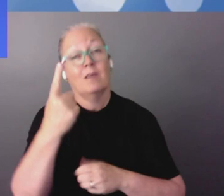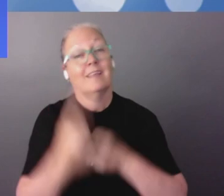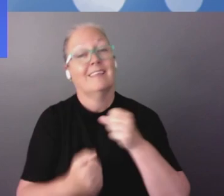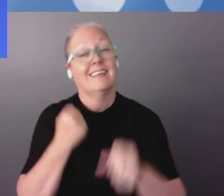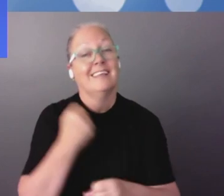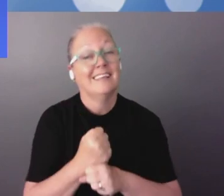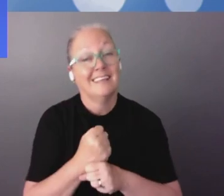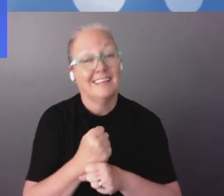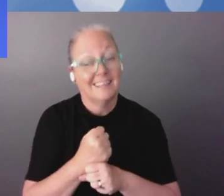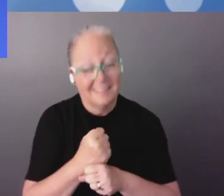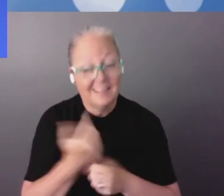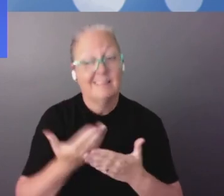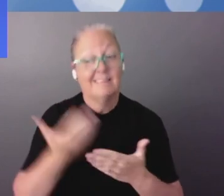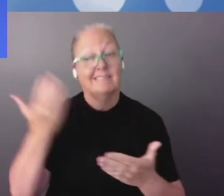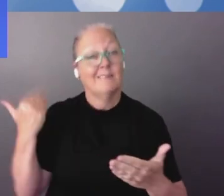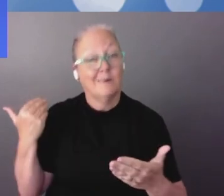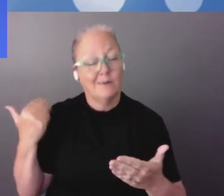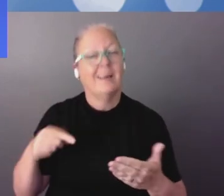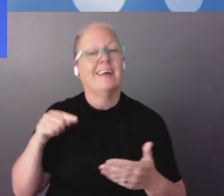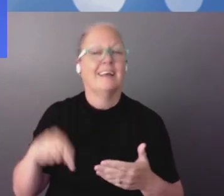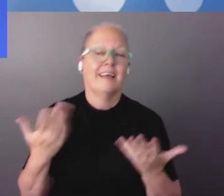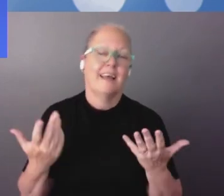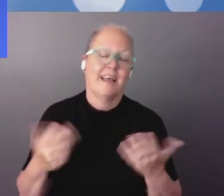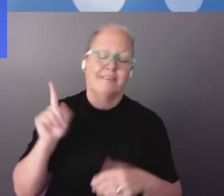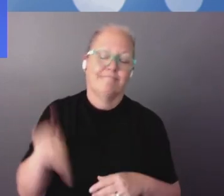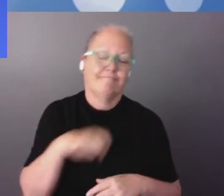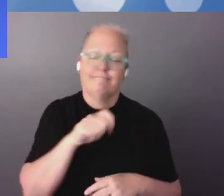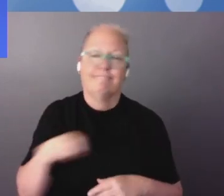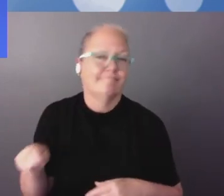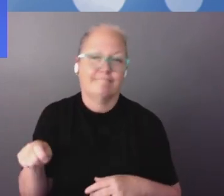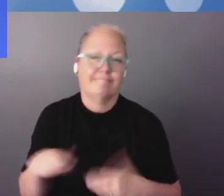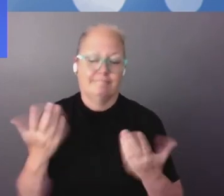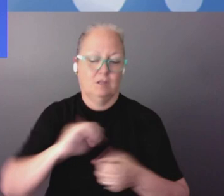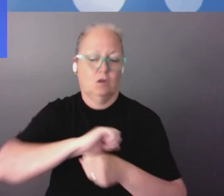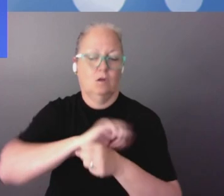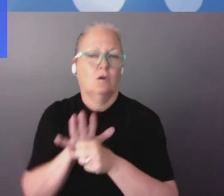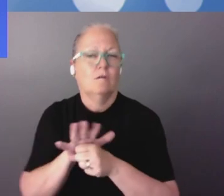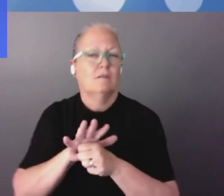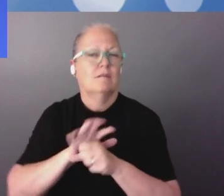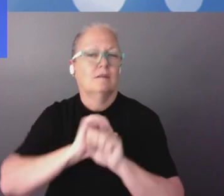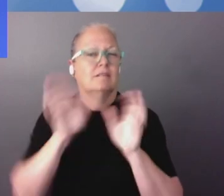due to the pandemic situation, which makes us realize